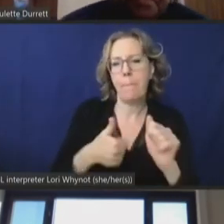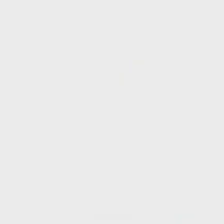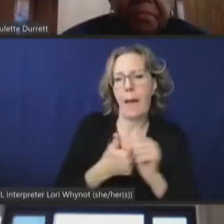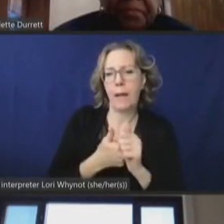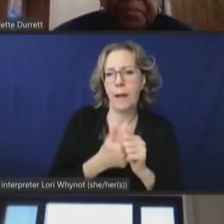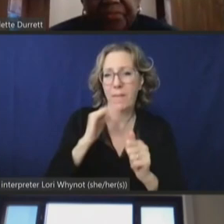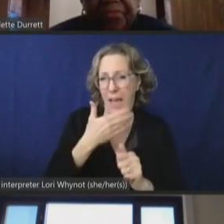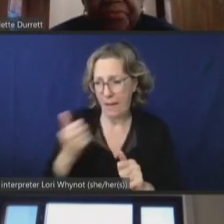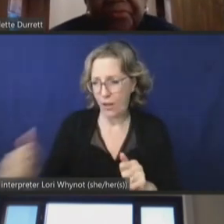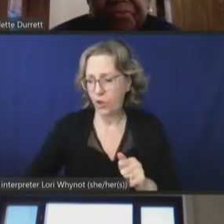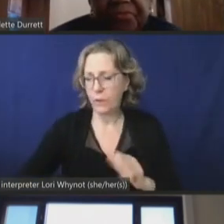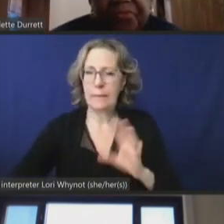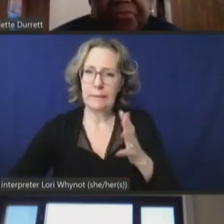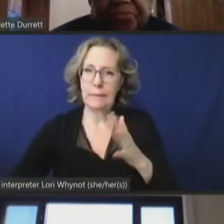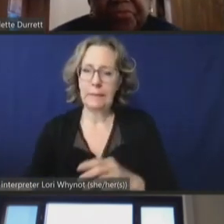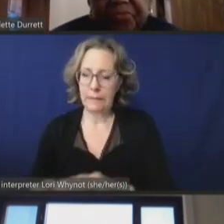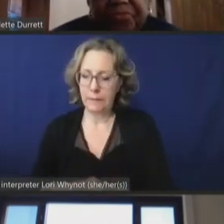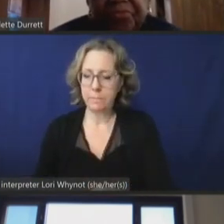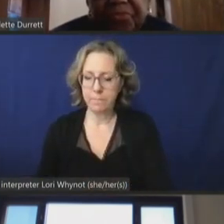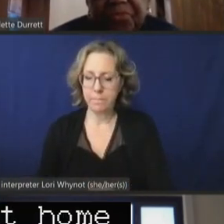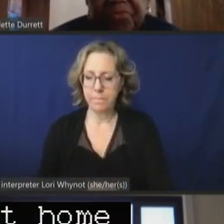better? It is. Okay.